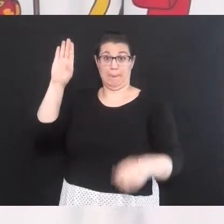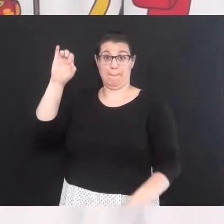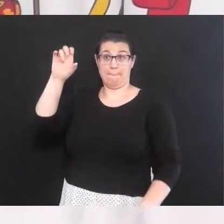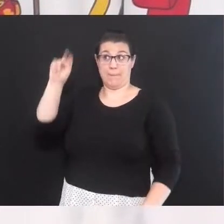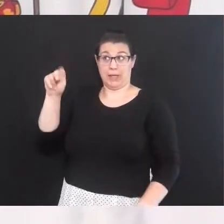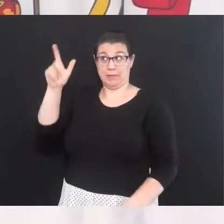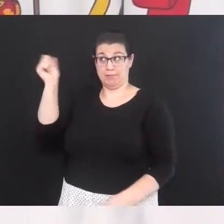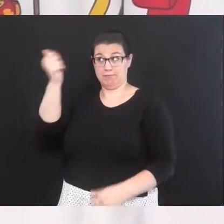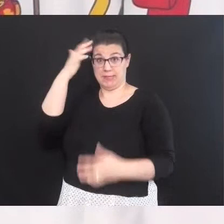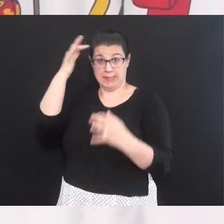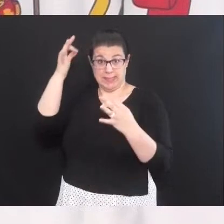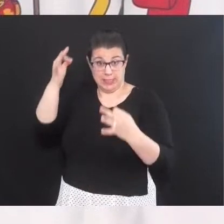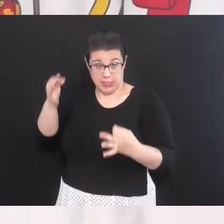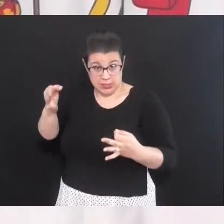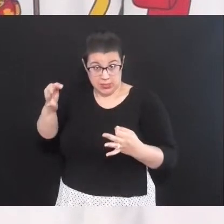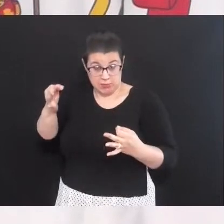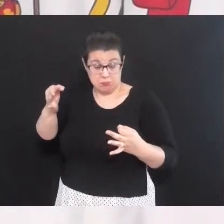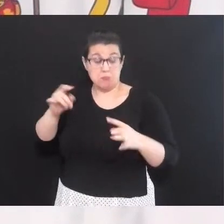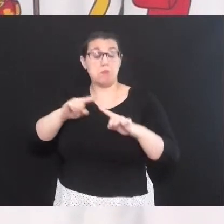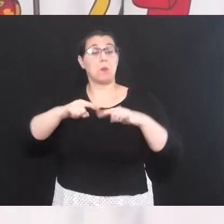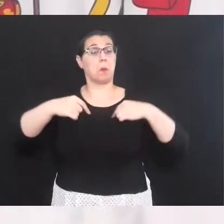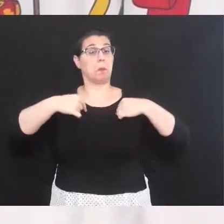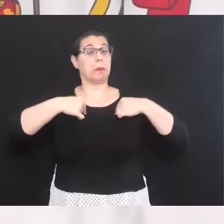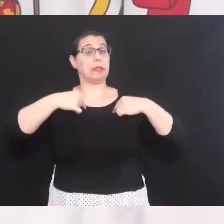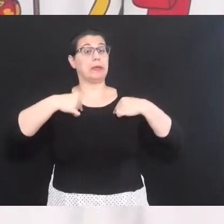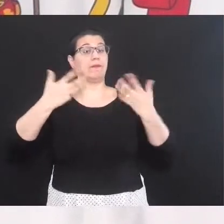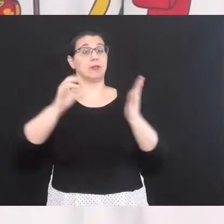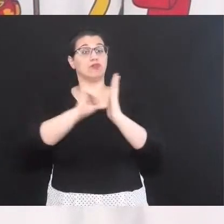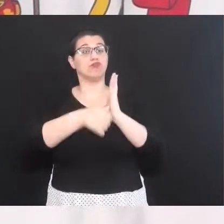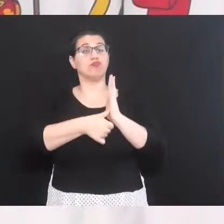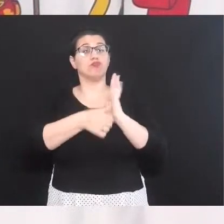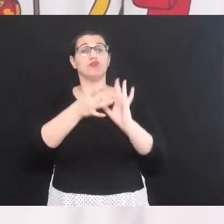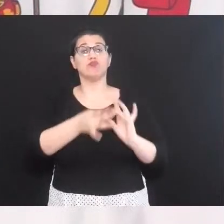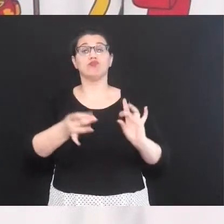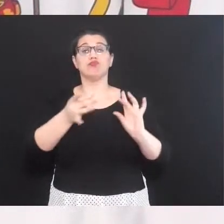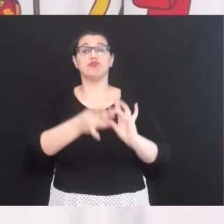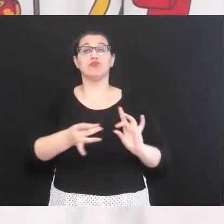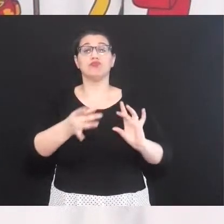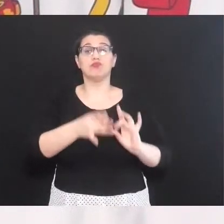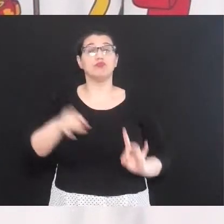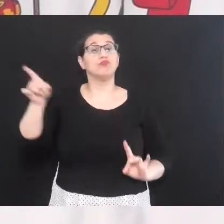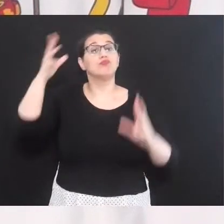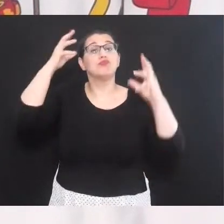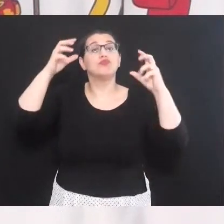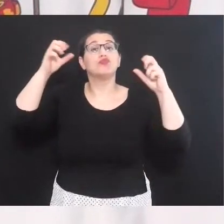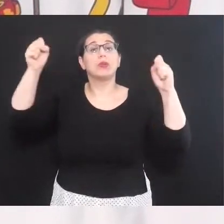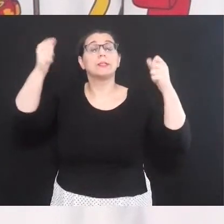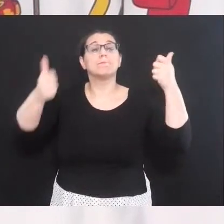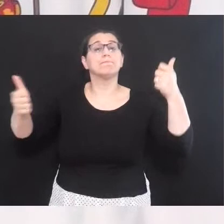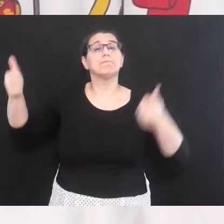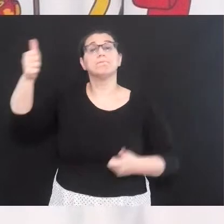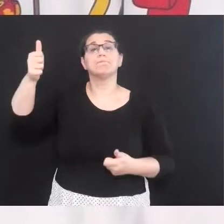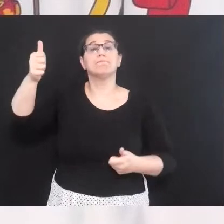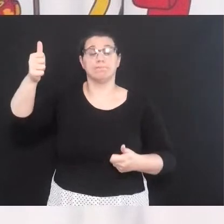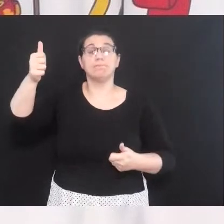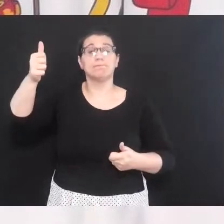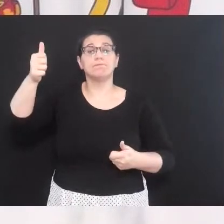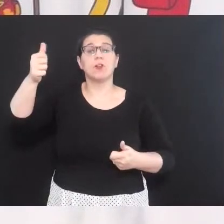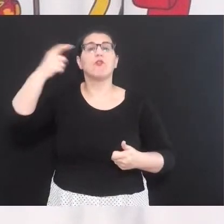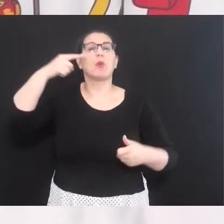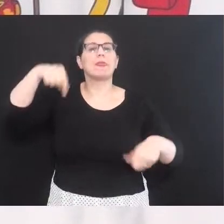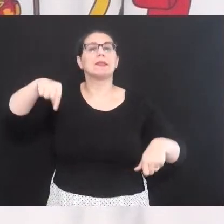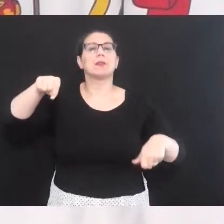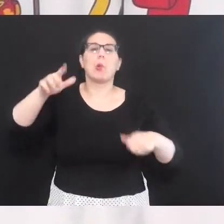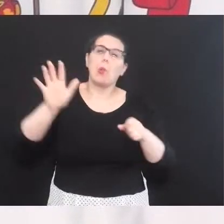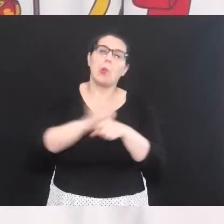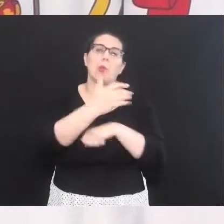right today, I've said over and over, President Biden is the President of the United States of America, and we need to be respectful